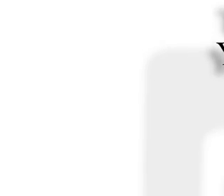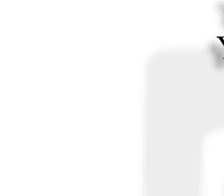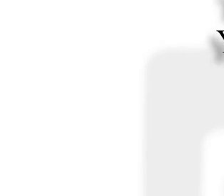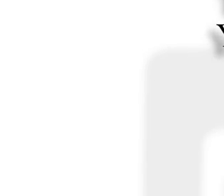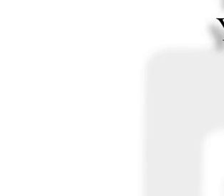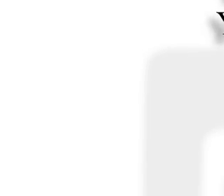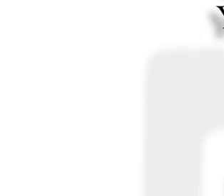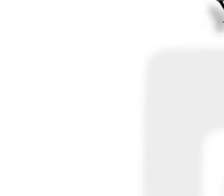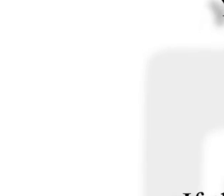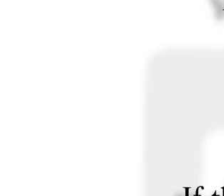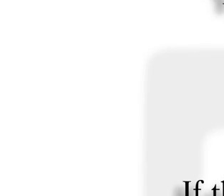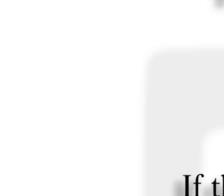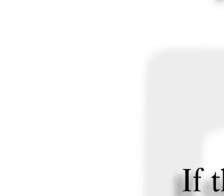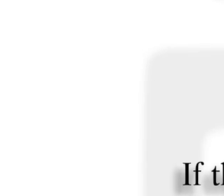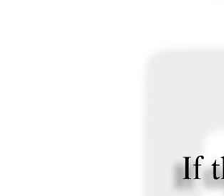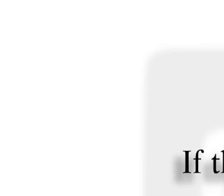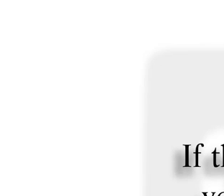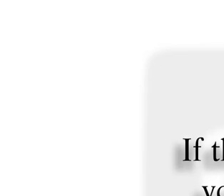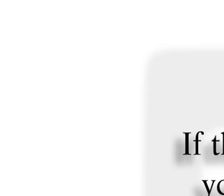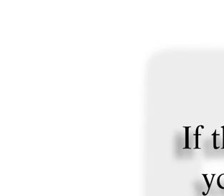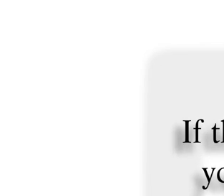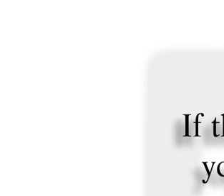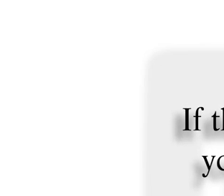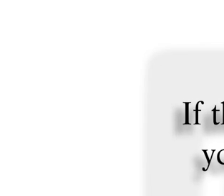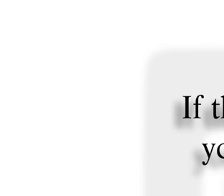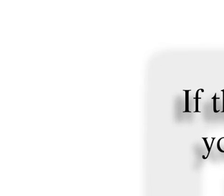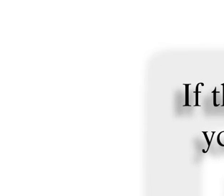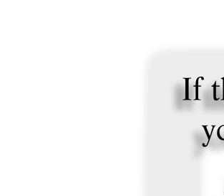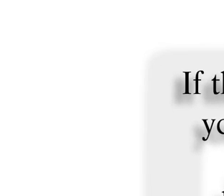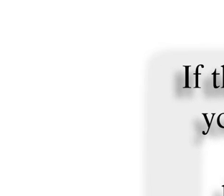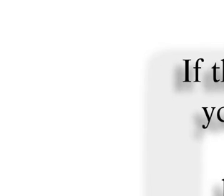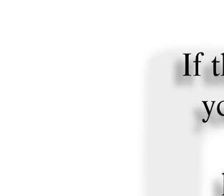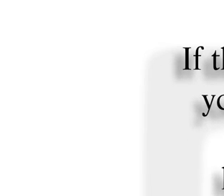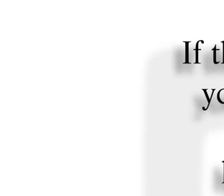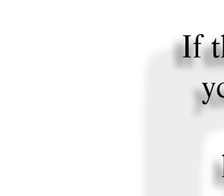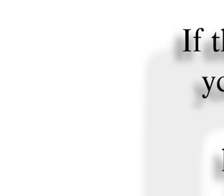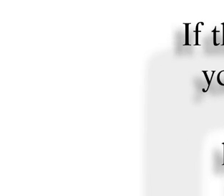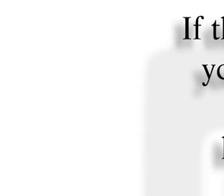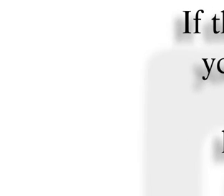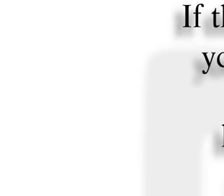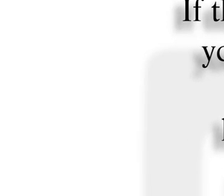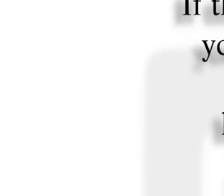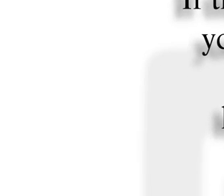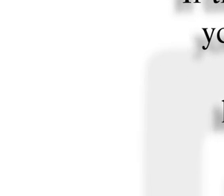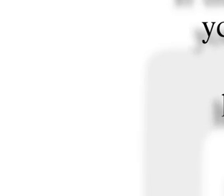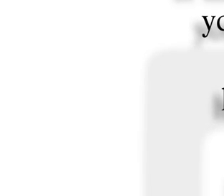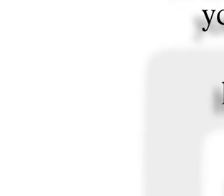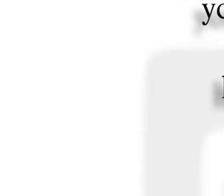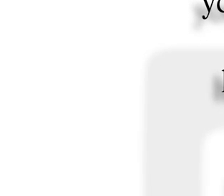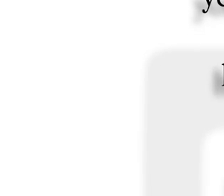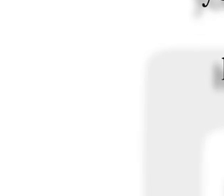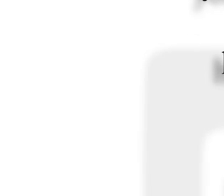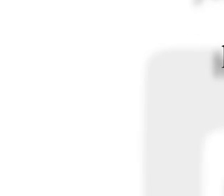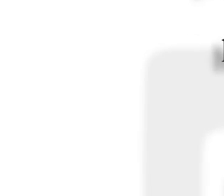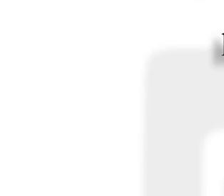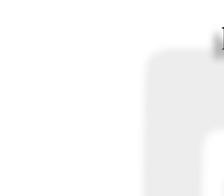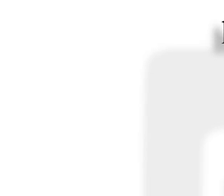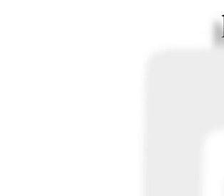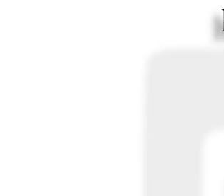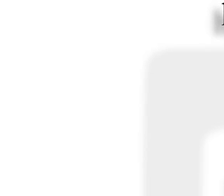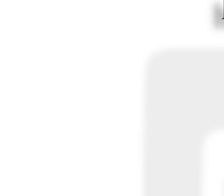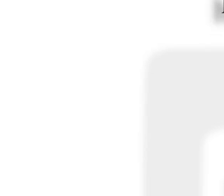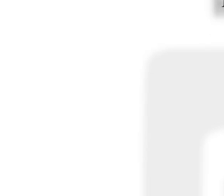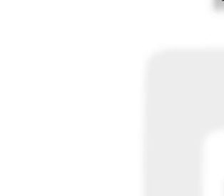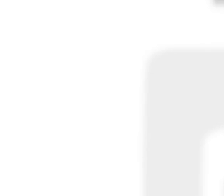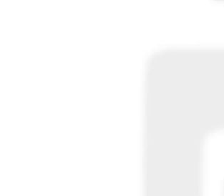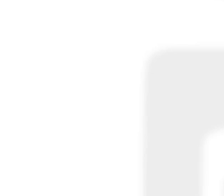Prone to wander, Lord, I feel it, prone to leave the